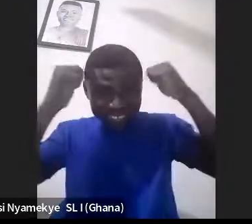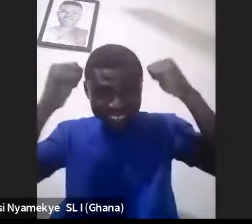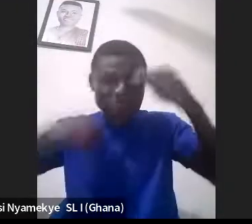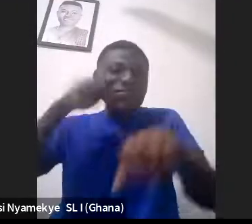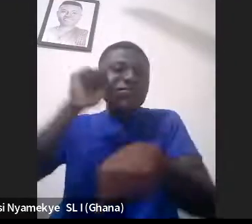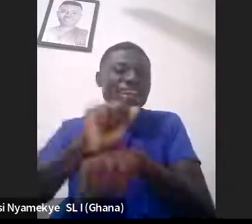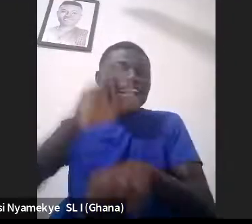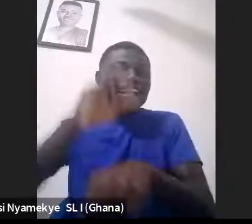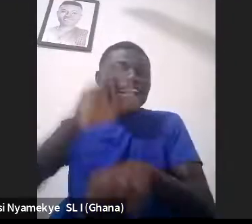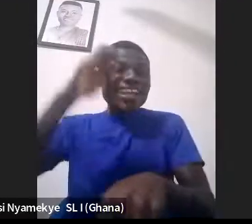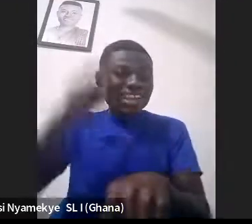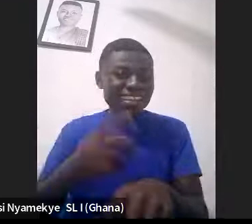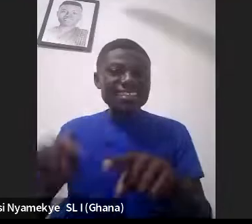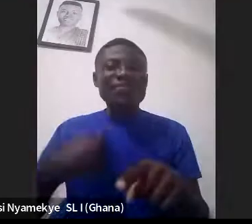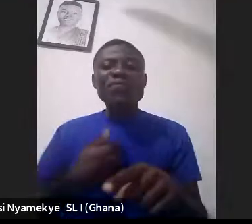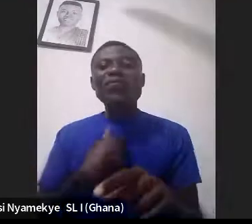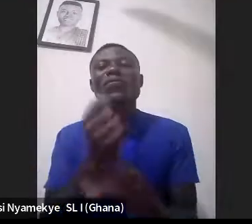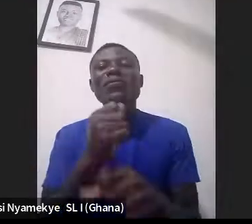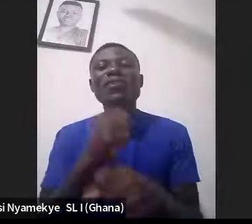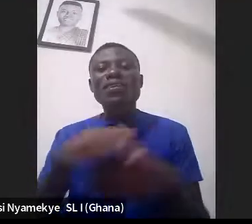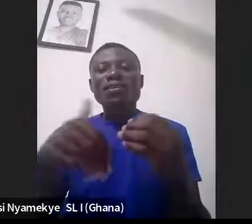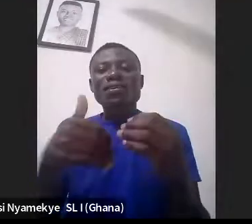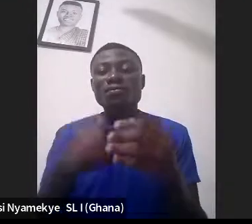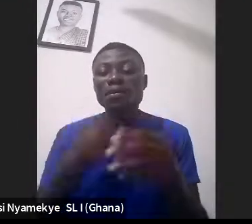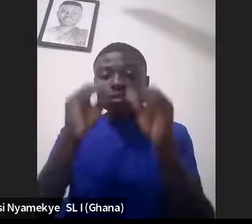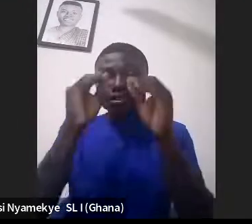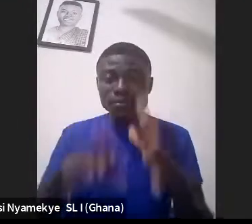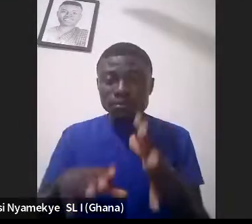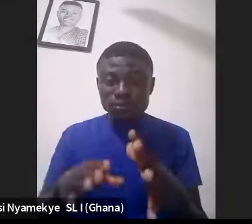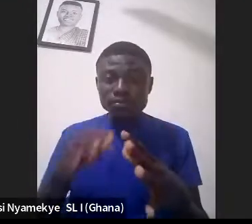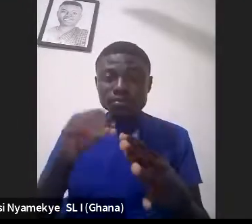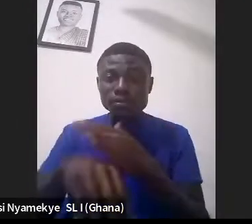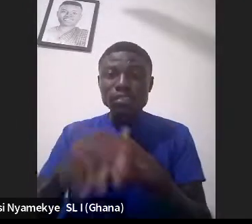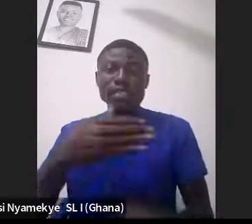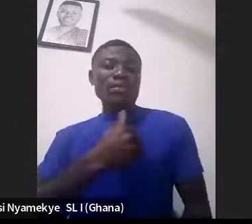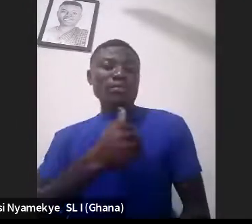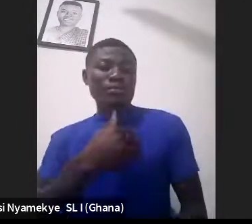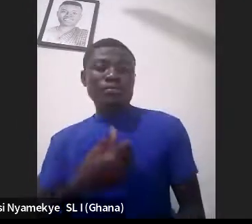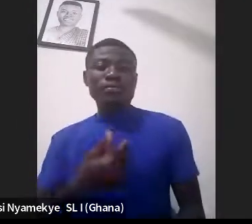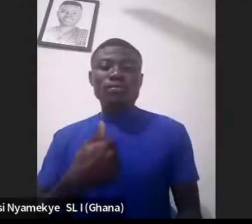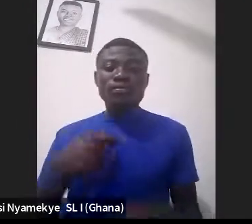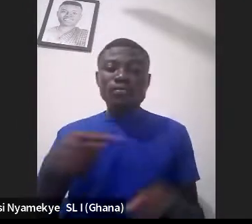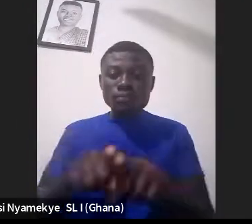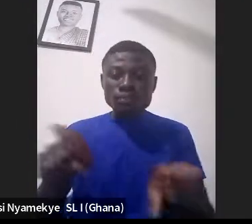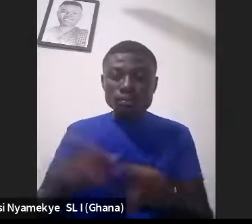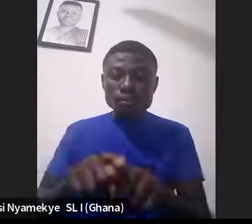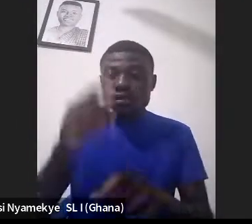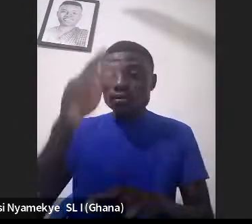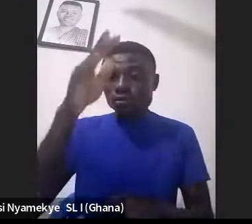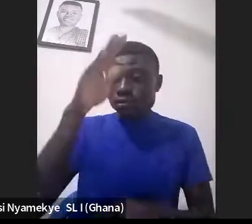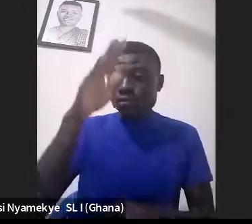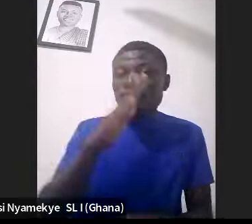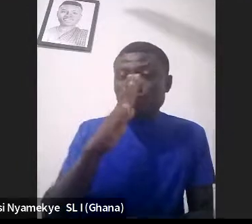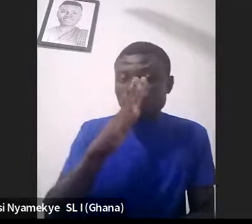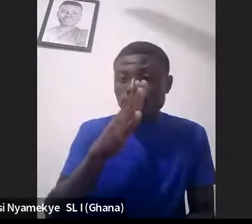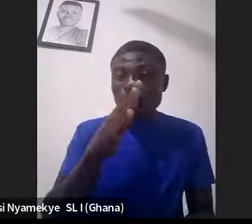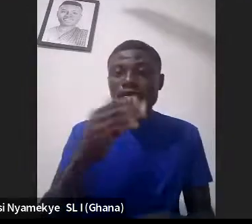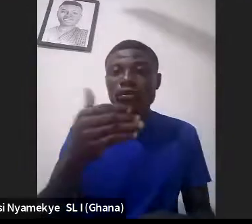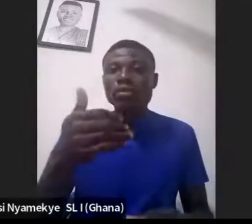I'm an elementary teacher in Montreal, and I'm also a parent to a child who is